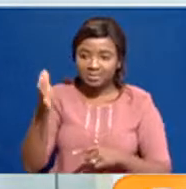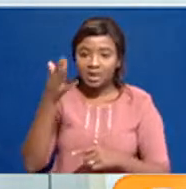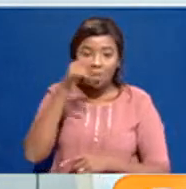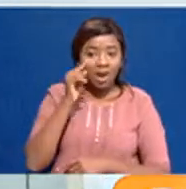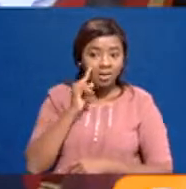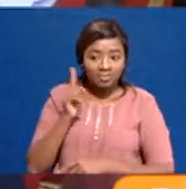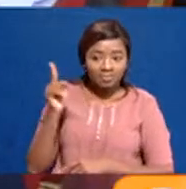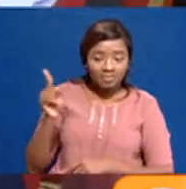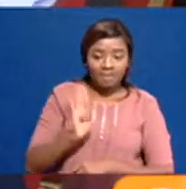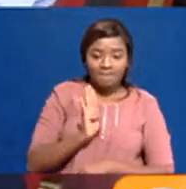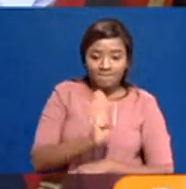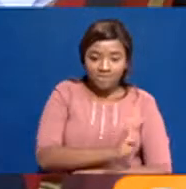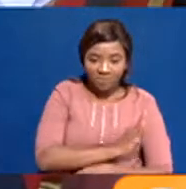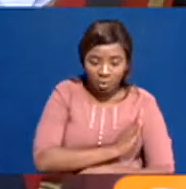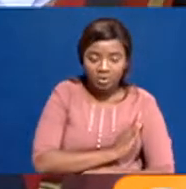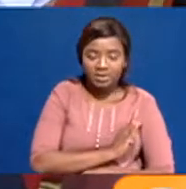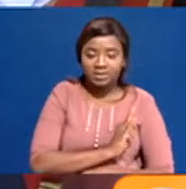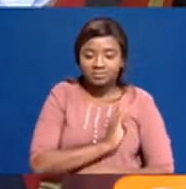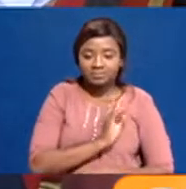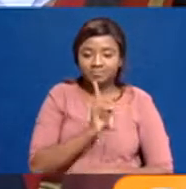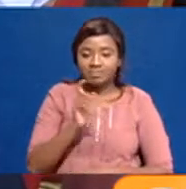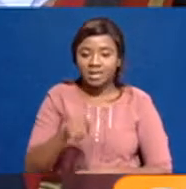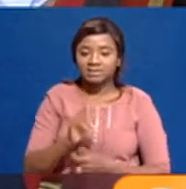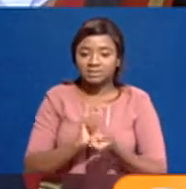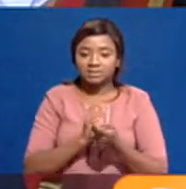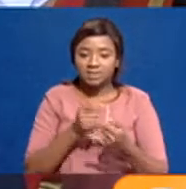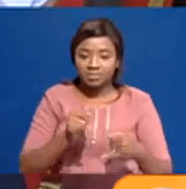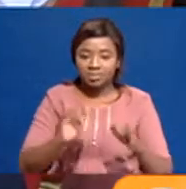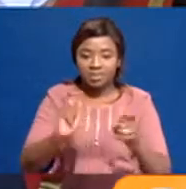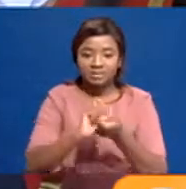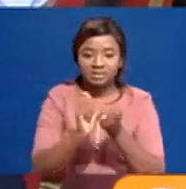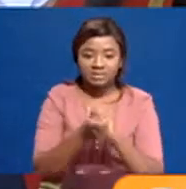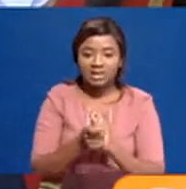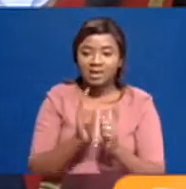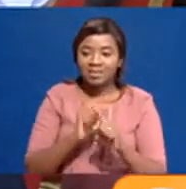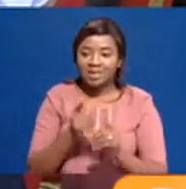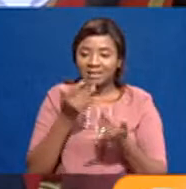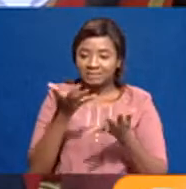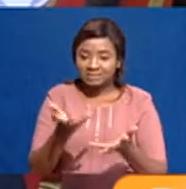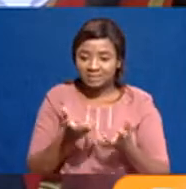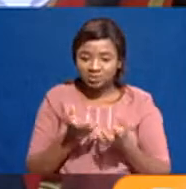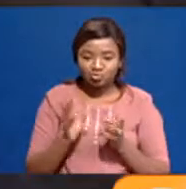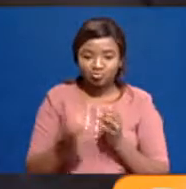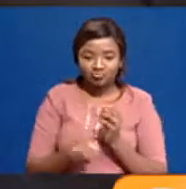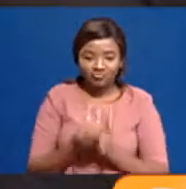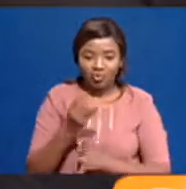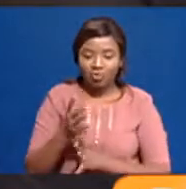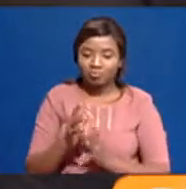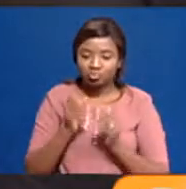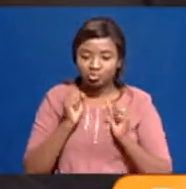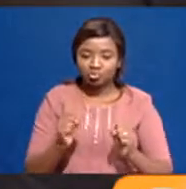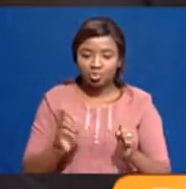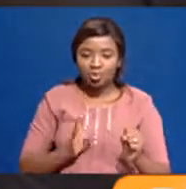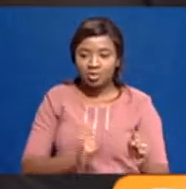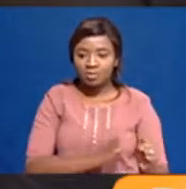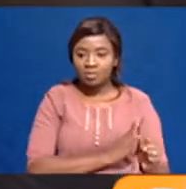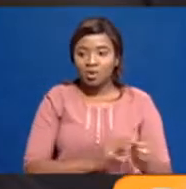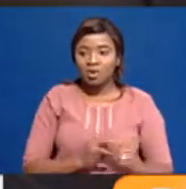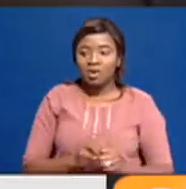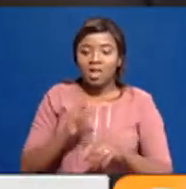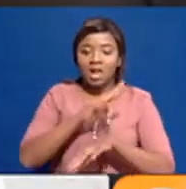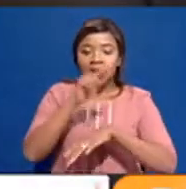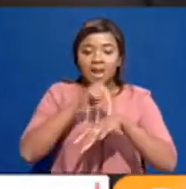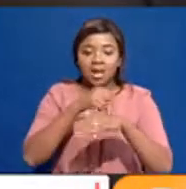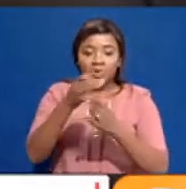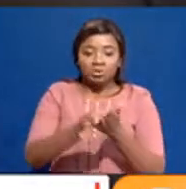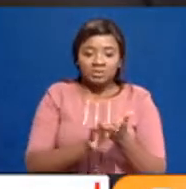Kenya board that is supposed to initiate the changes is said to be properly constituted. The National Treasury is in possession